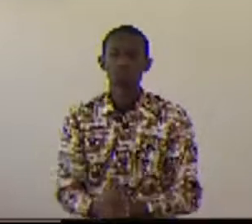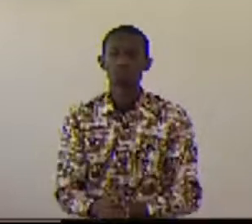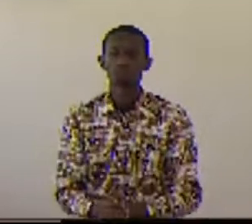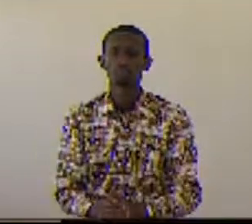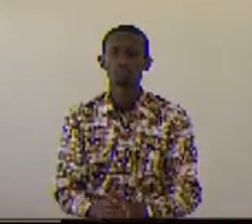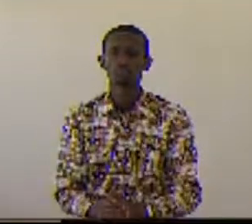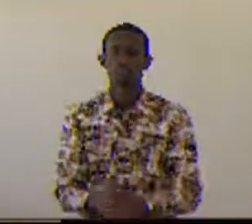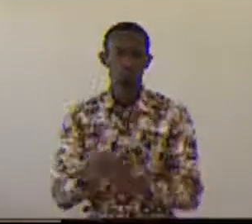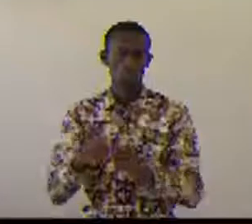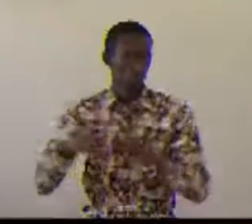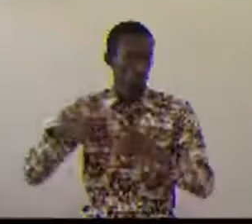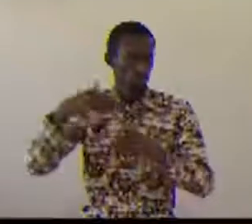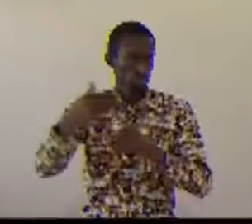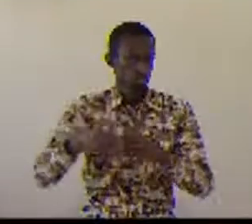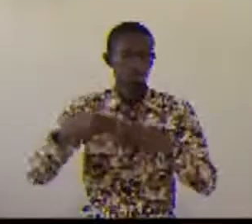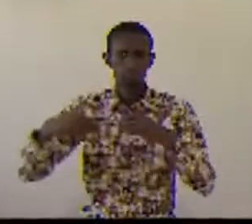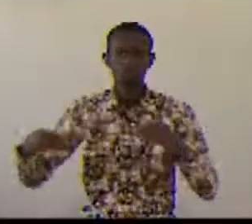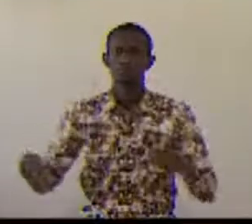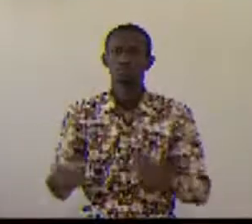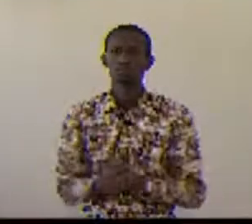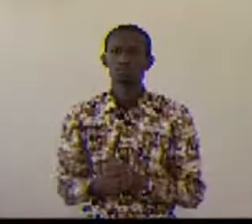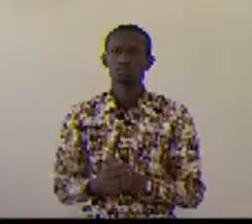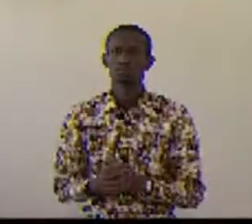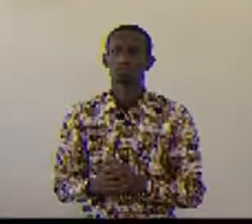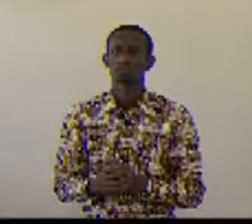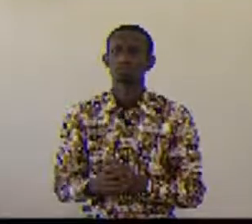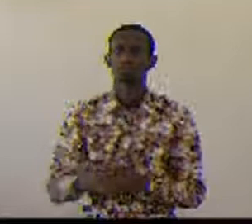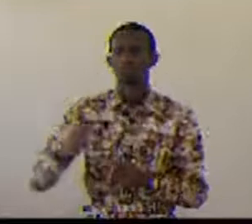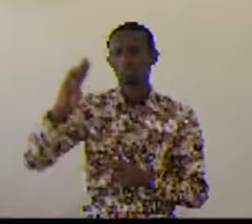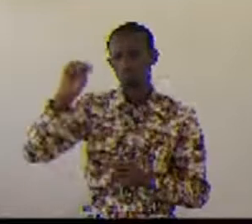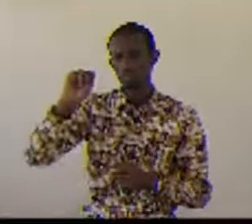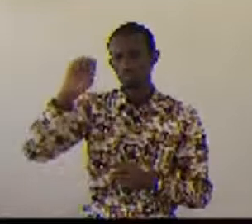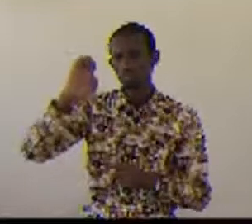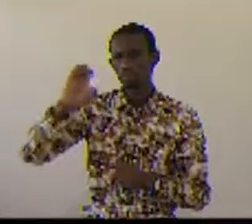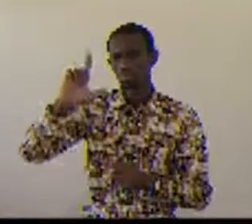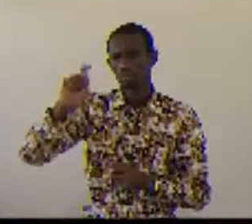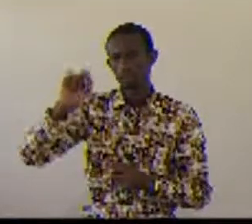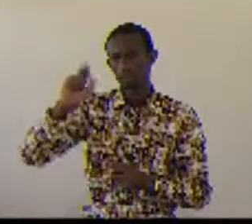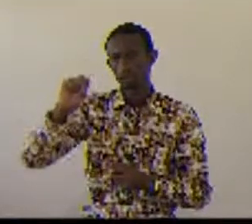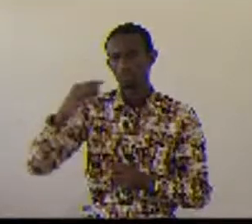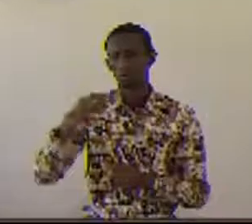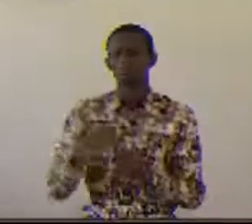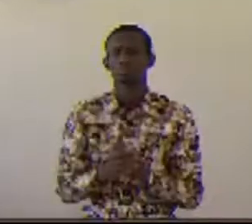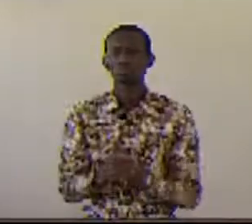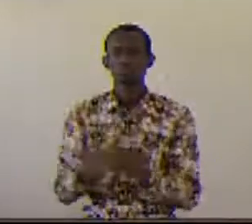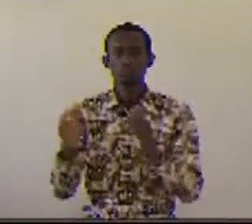And the next property is melting and boiling points.